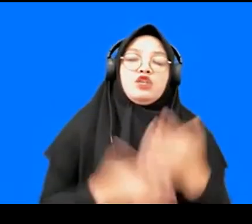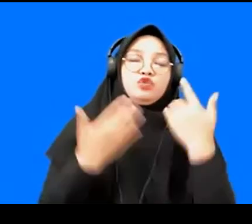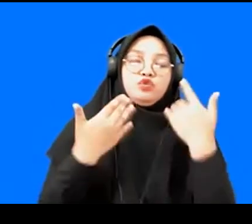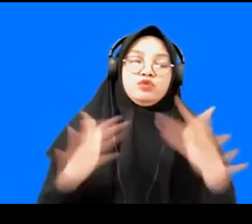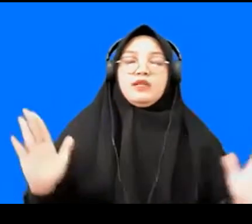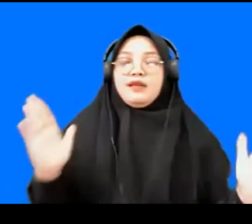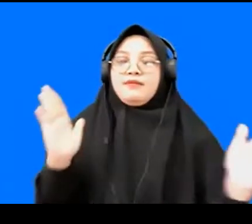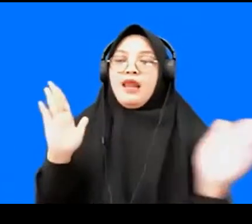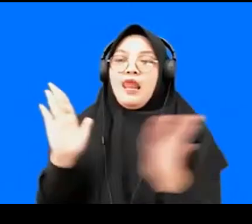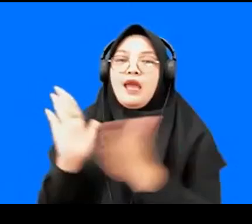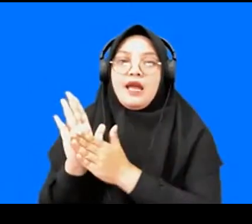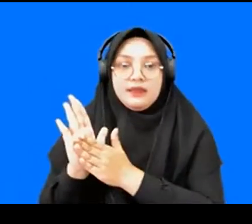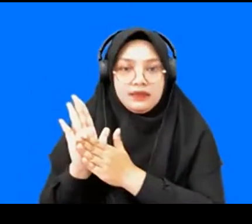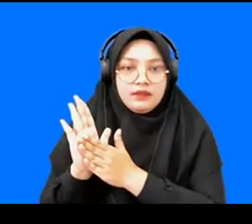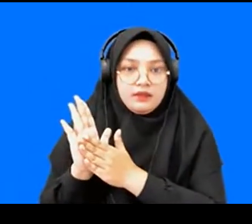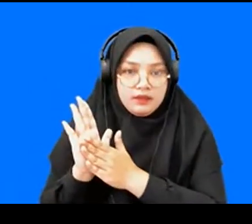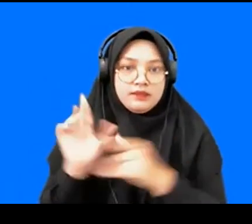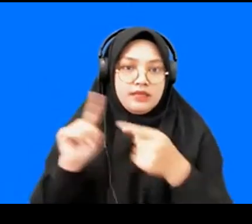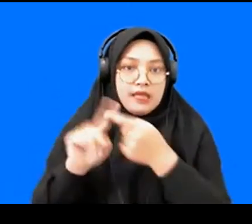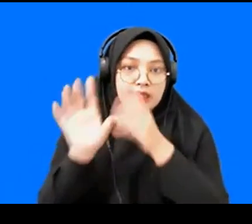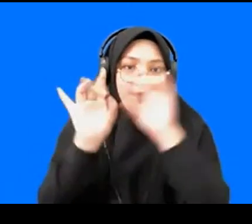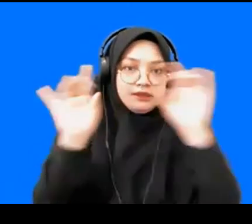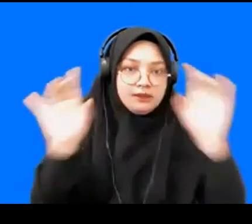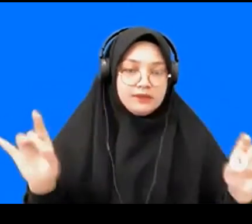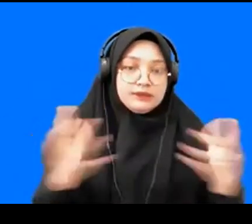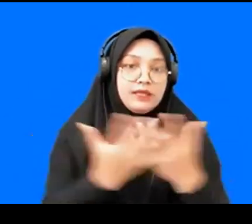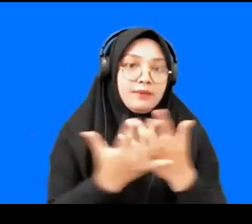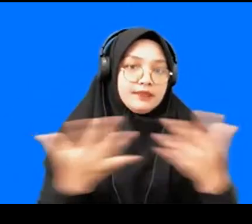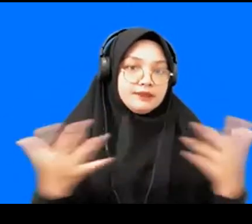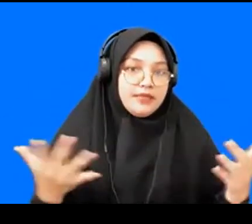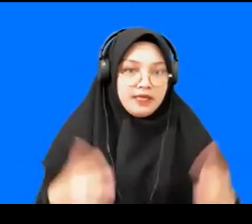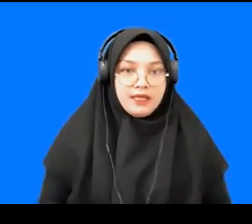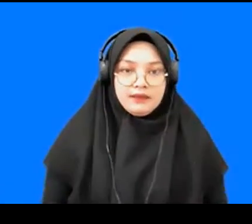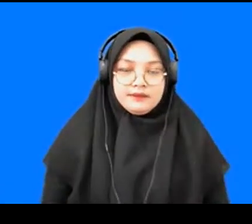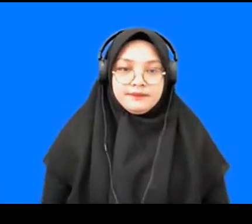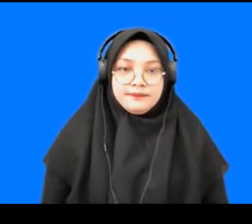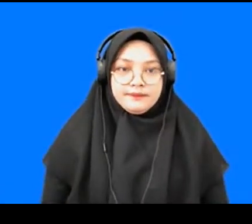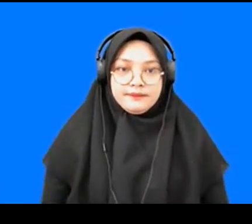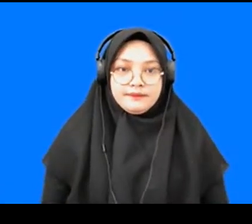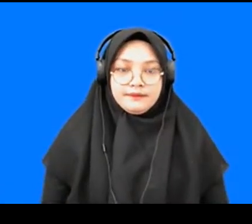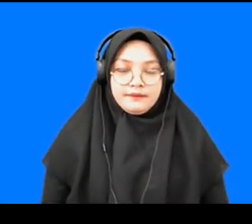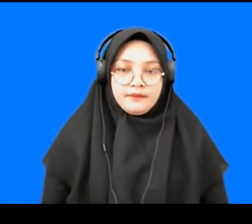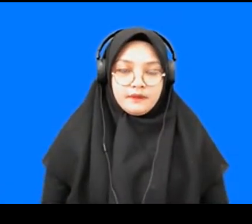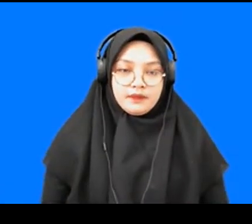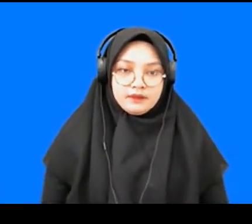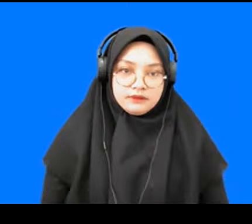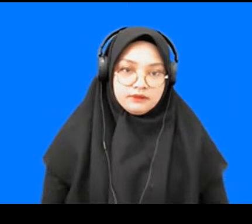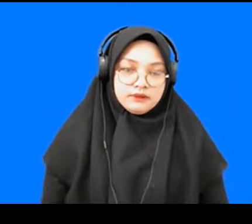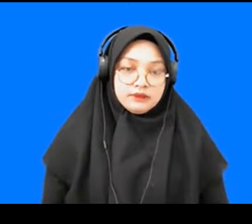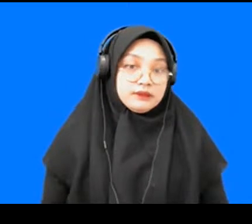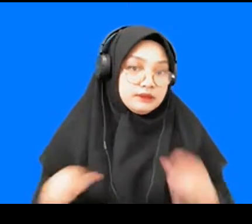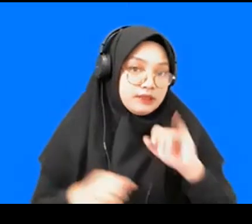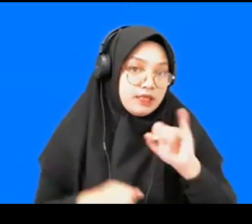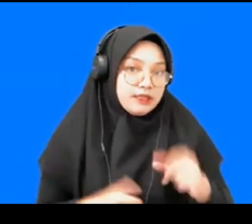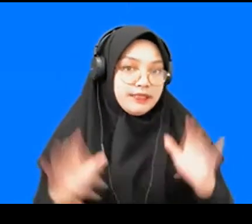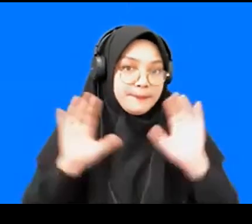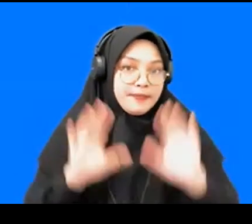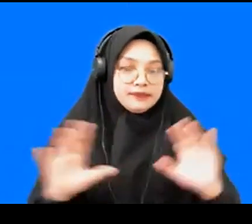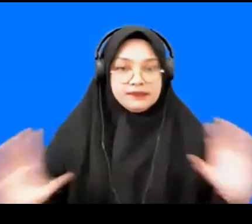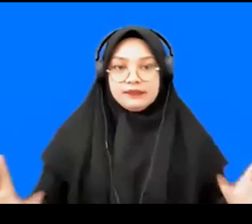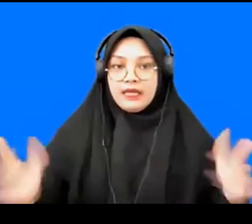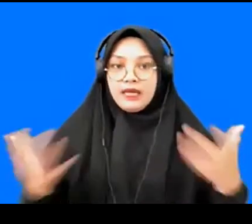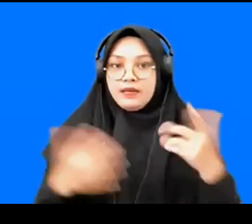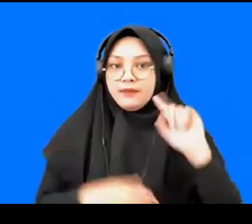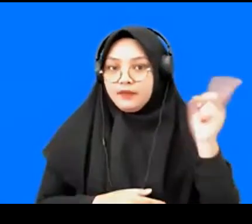Samira, the system that is there is something that have been utilized, and even many governments have done it successfully